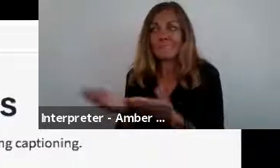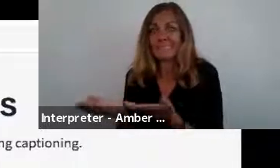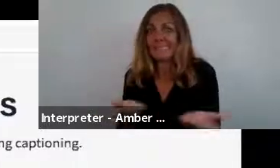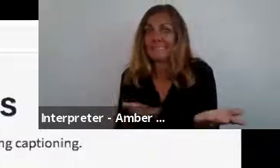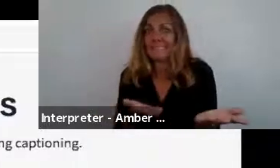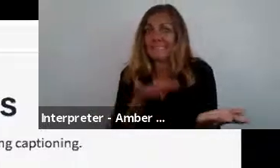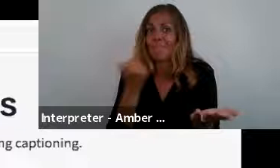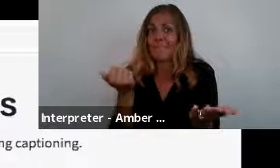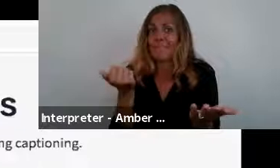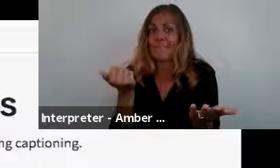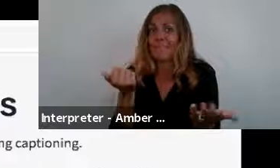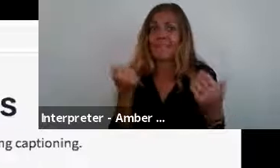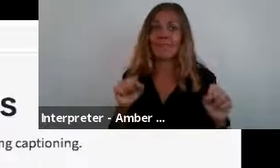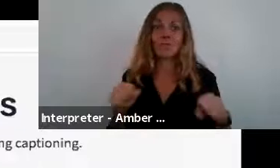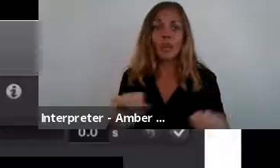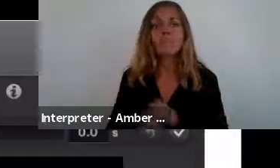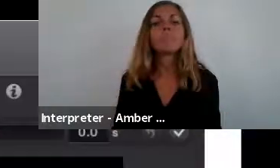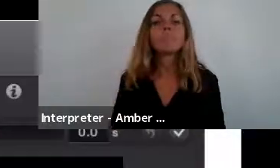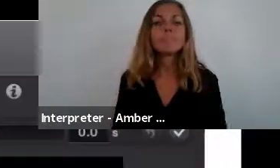that they can use whenever they'd like.